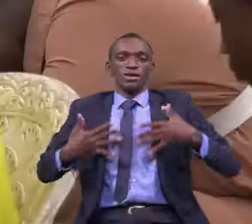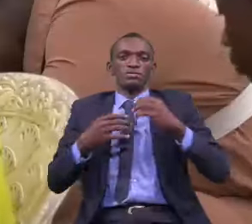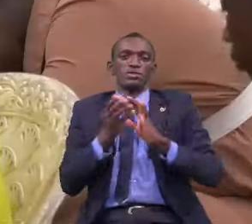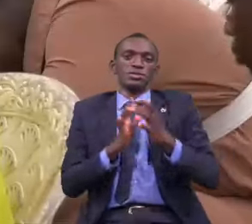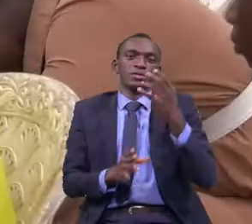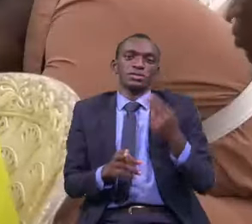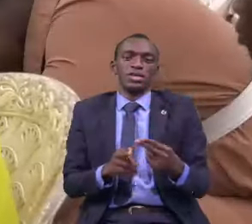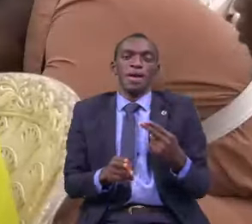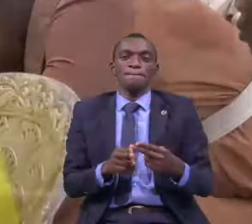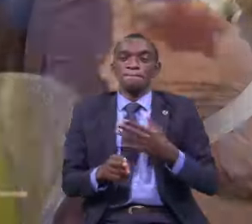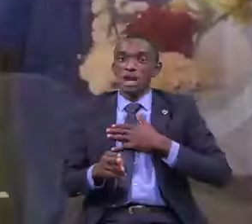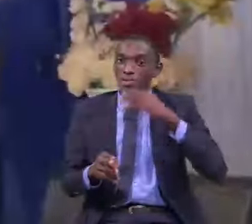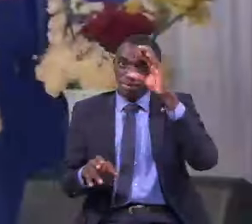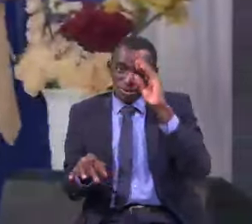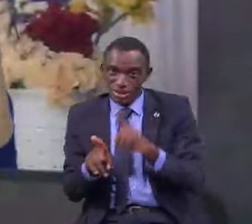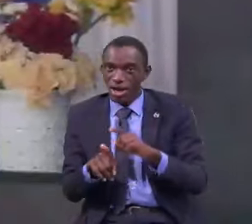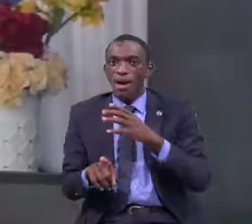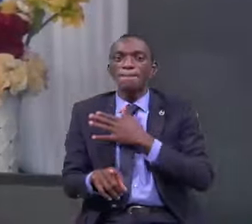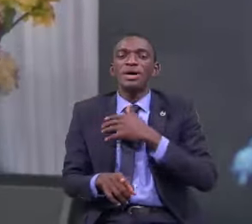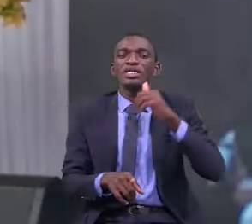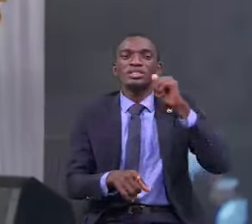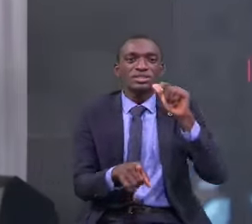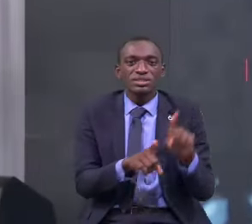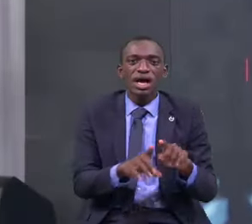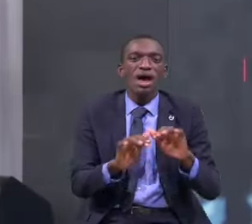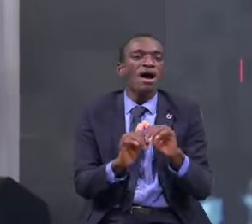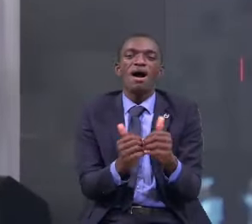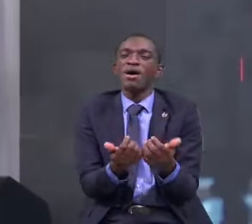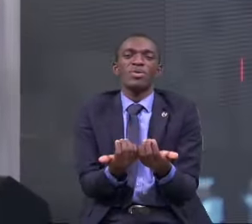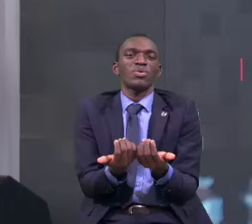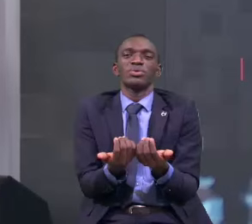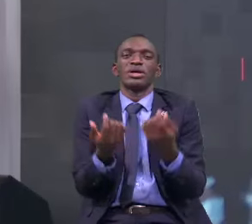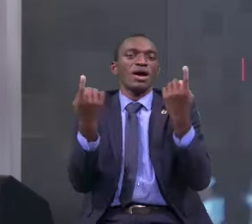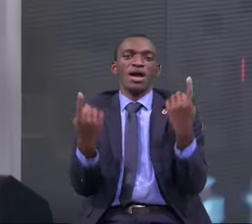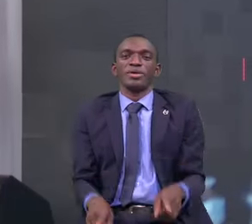My brother, my sister, how does that happen?